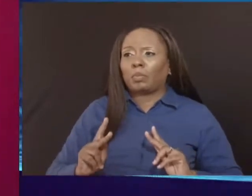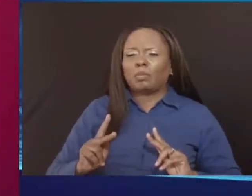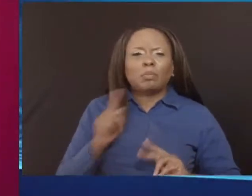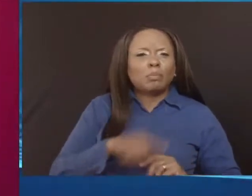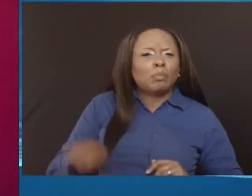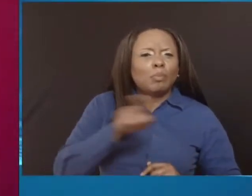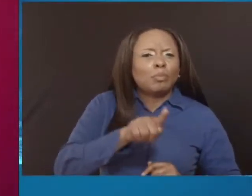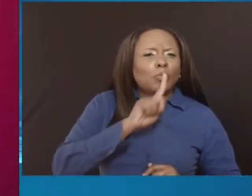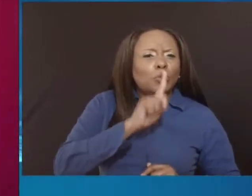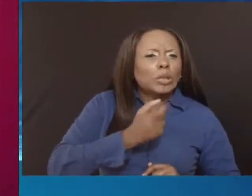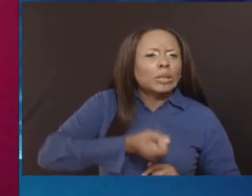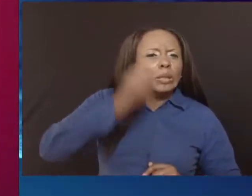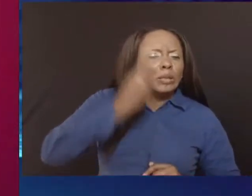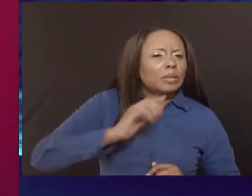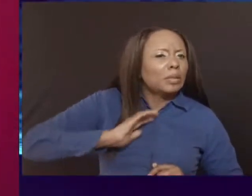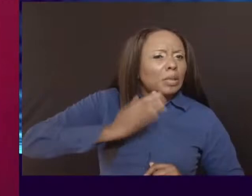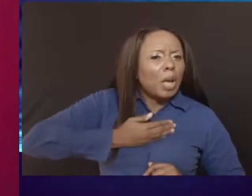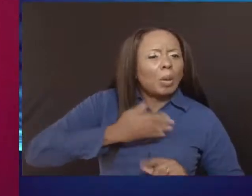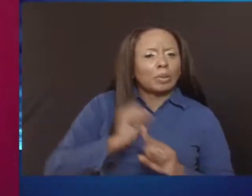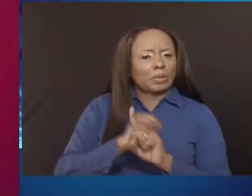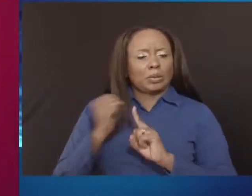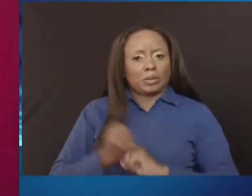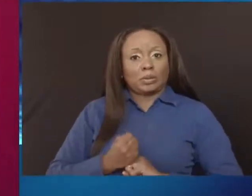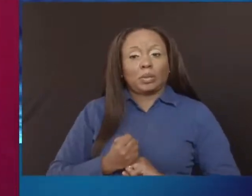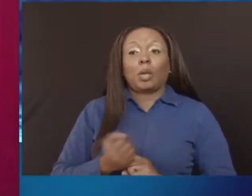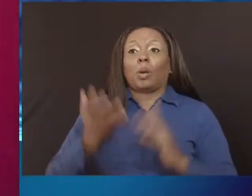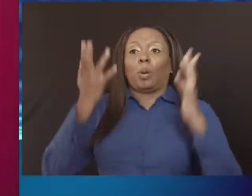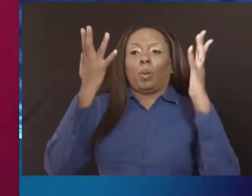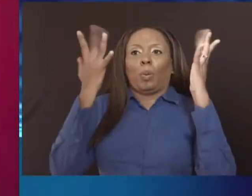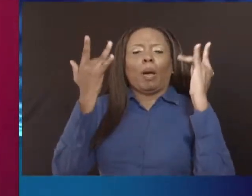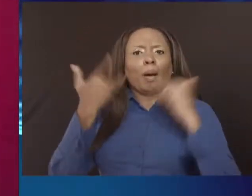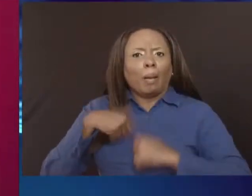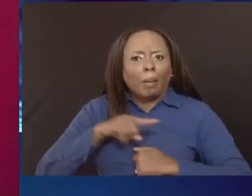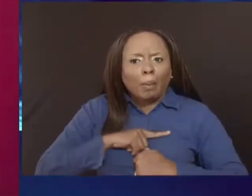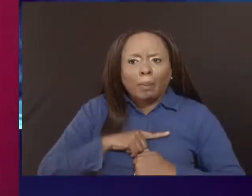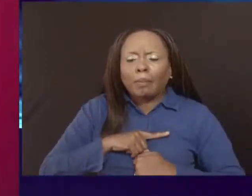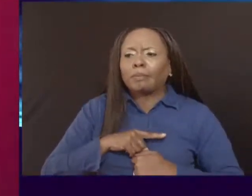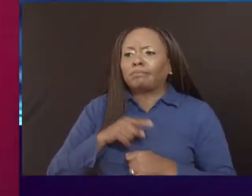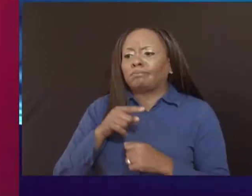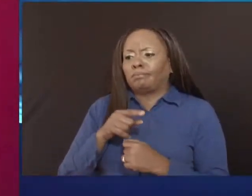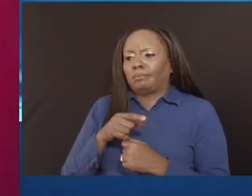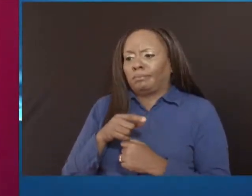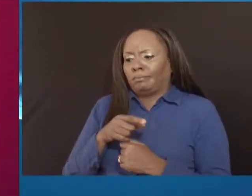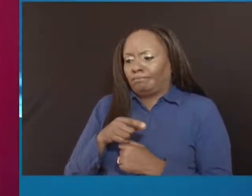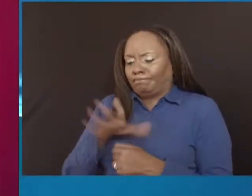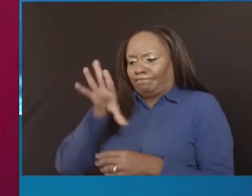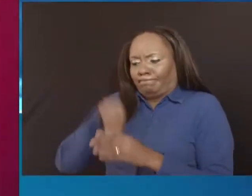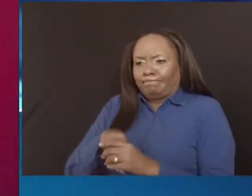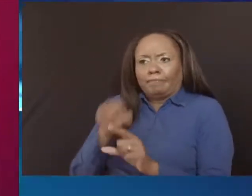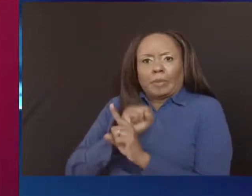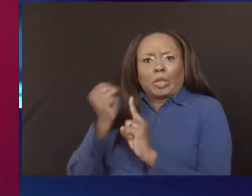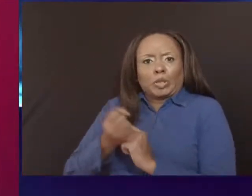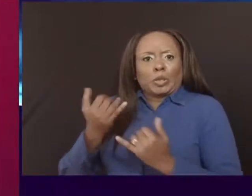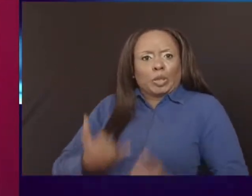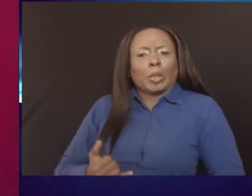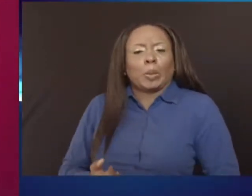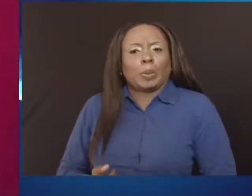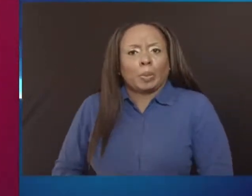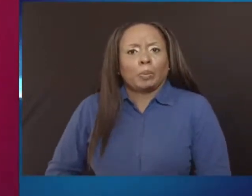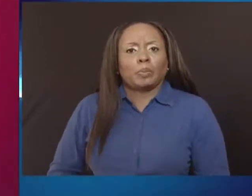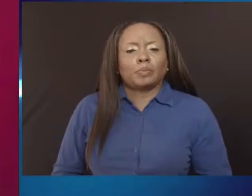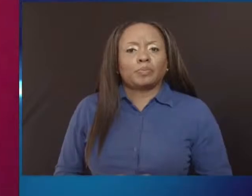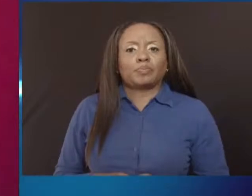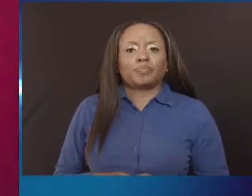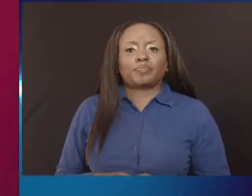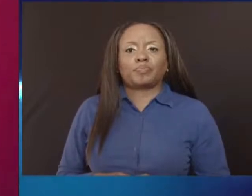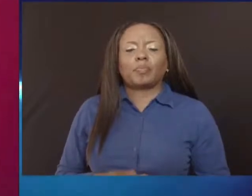have an understanding as to where we are, why we are here, and what role they play in helping us to combat